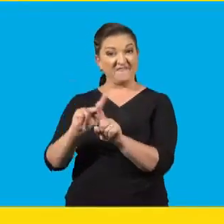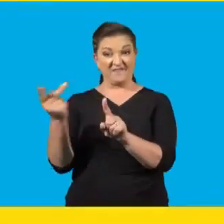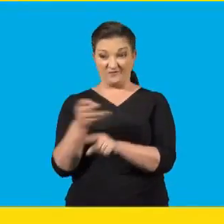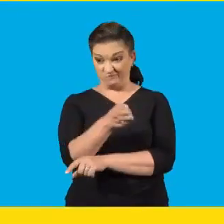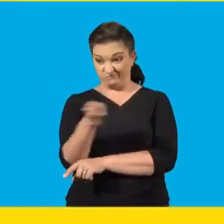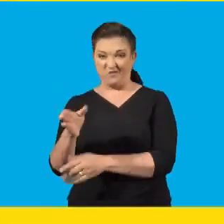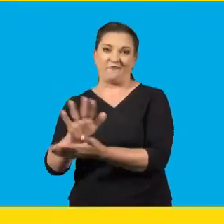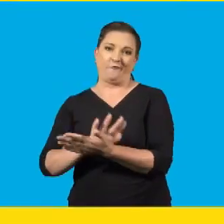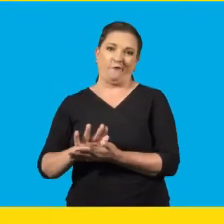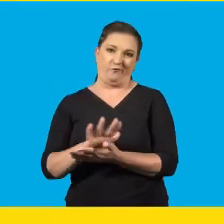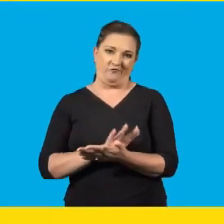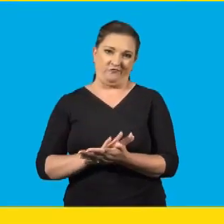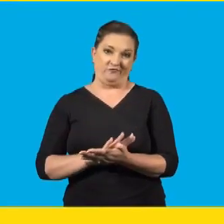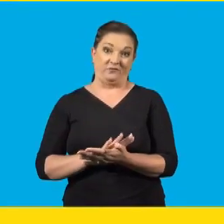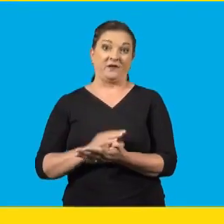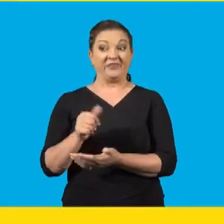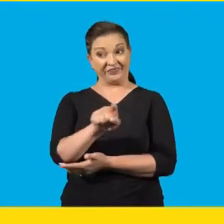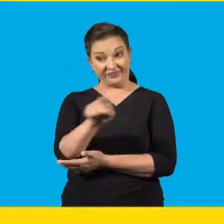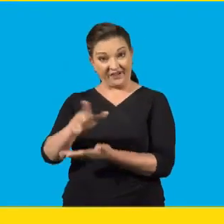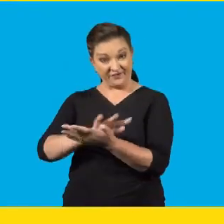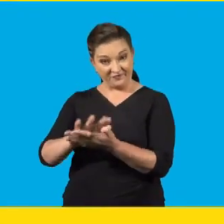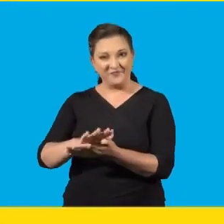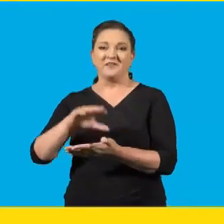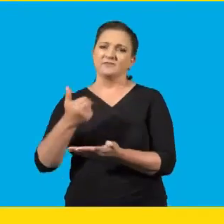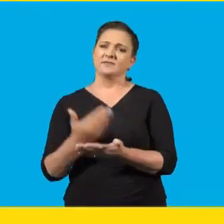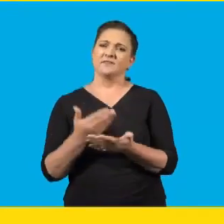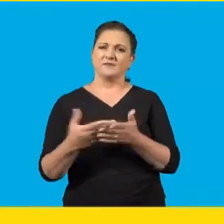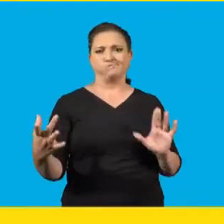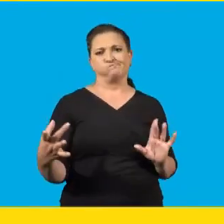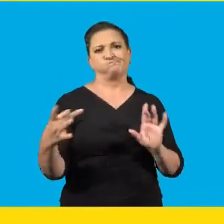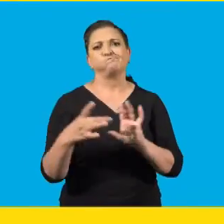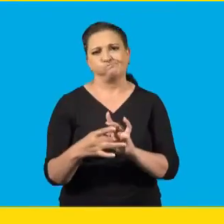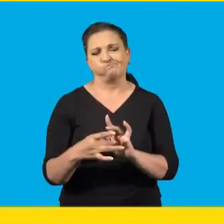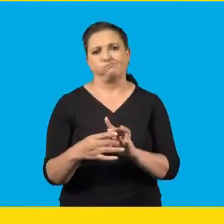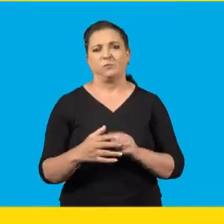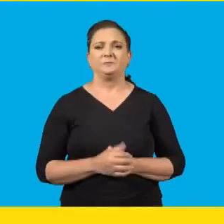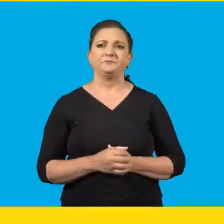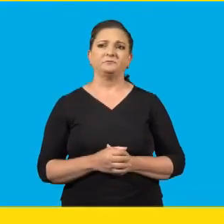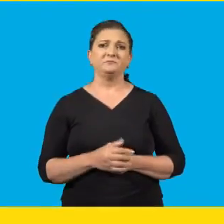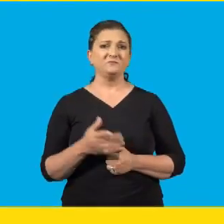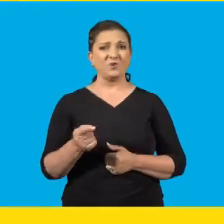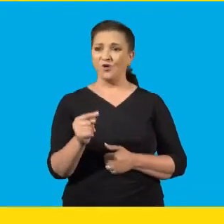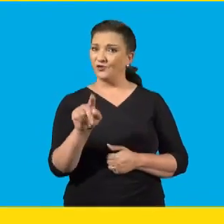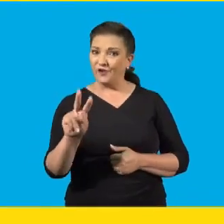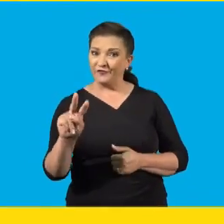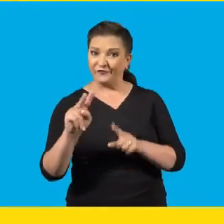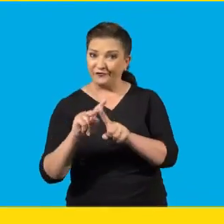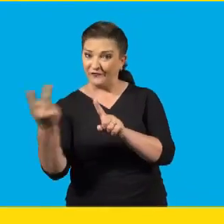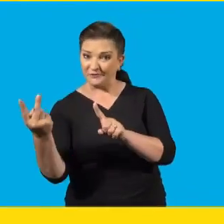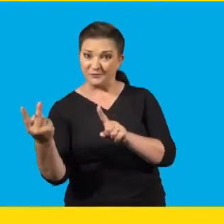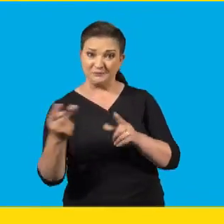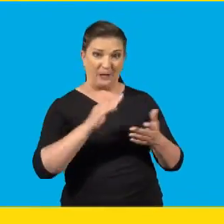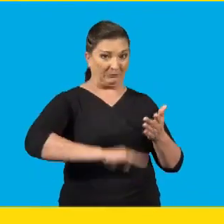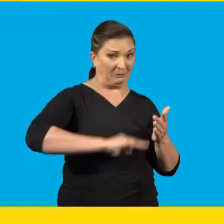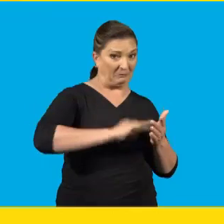forgive so that there could be reconciliation. You could also include other things like not just the victims and perpetrators,